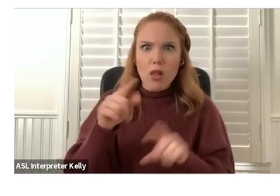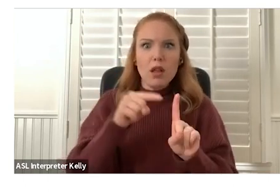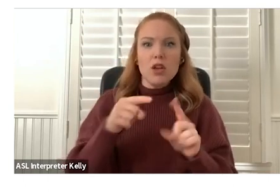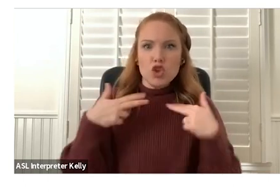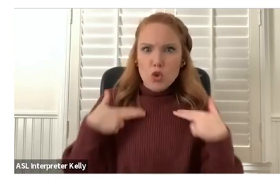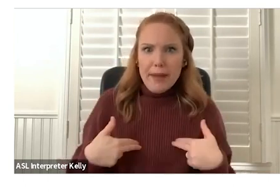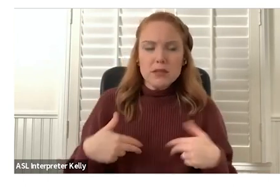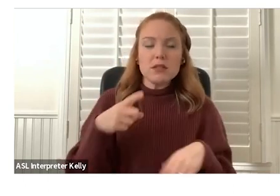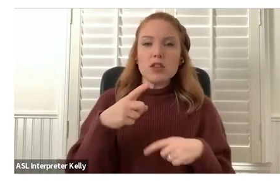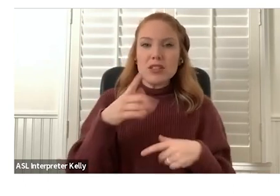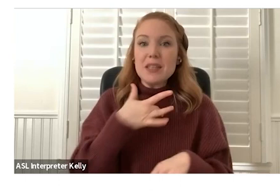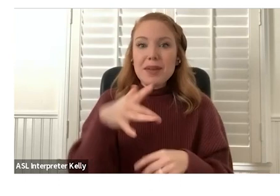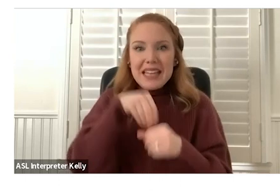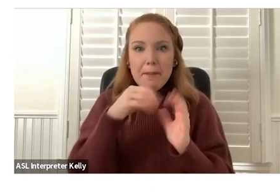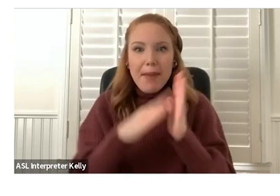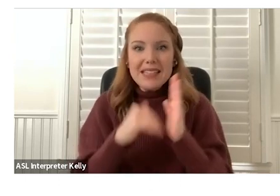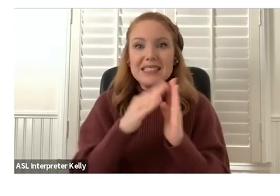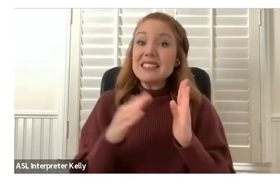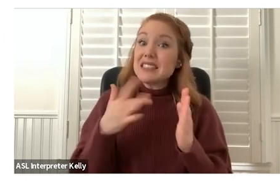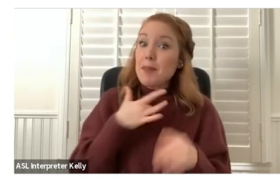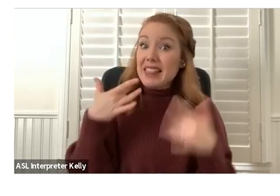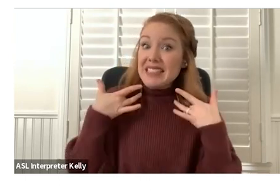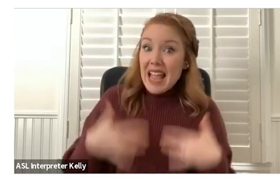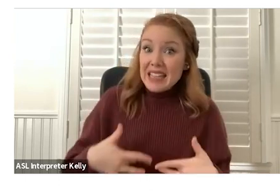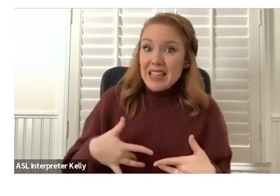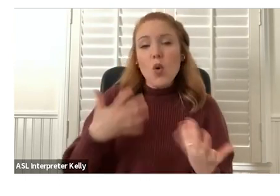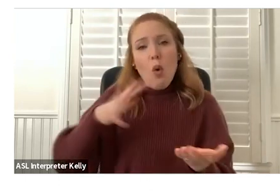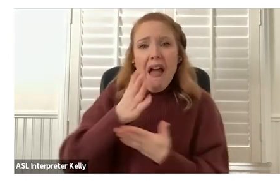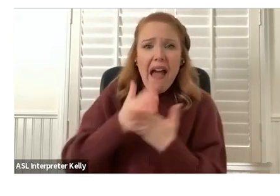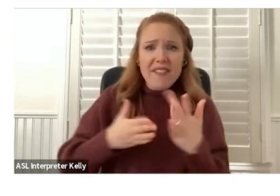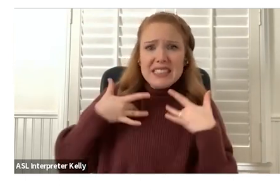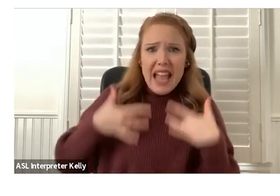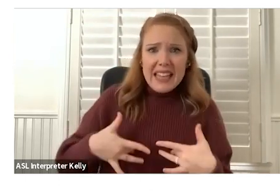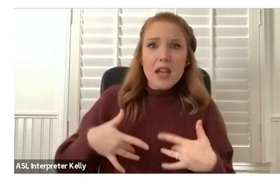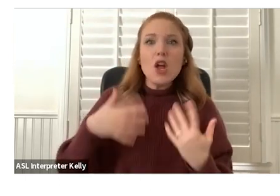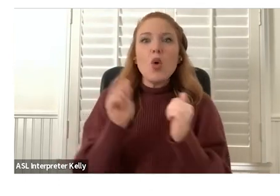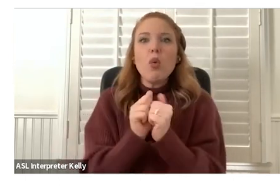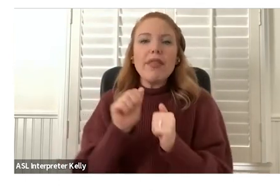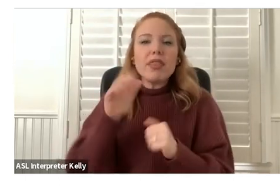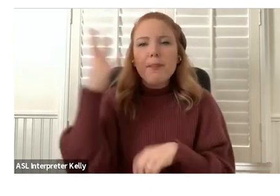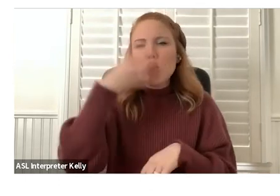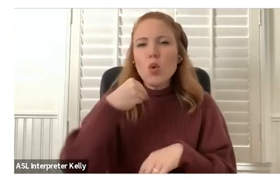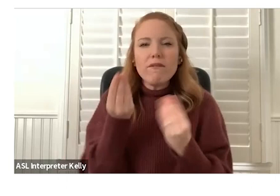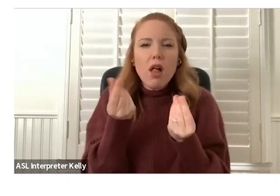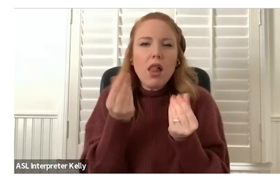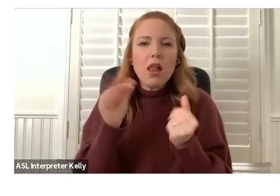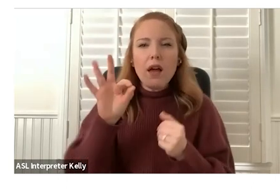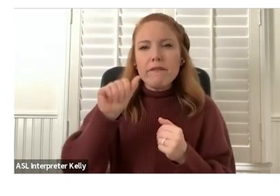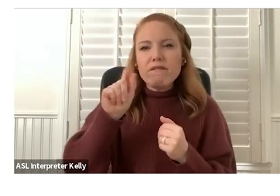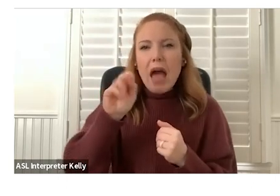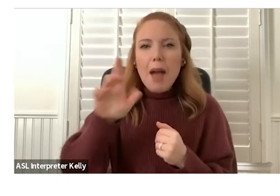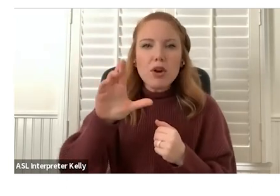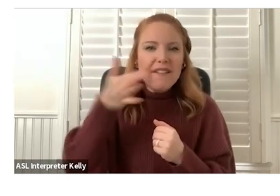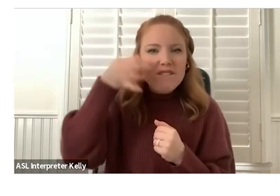forbidden moment, and the women in their spaces, whether it was the harem or the hammam, the